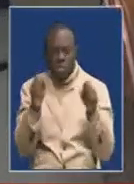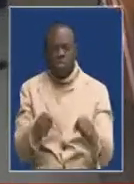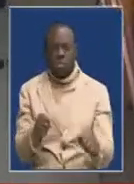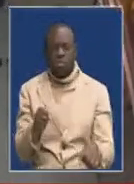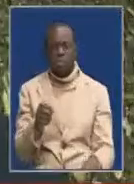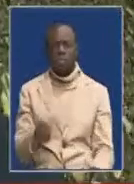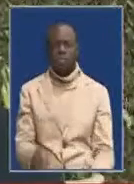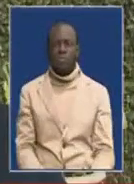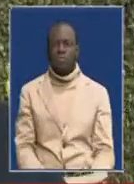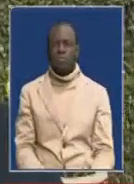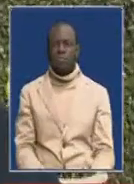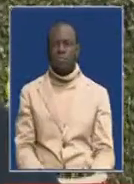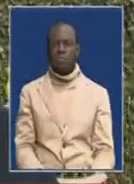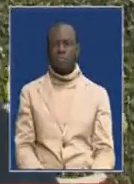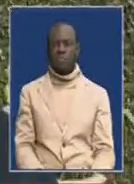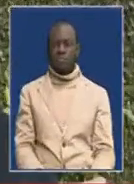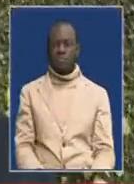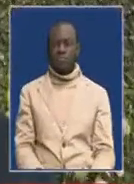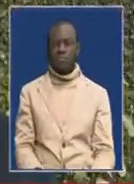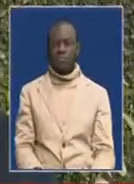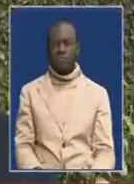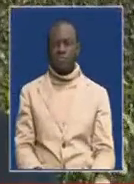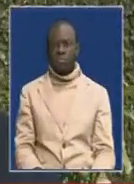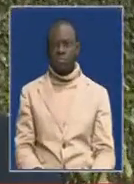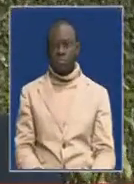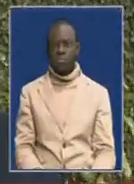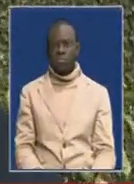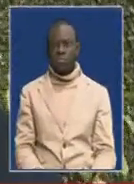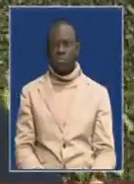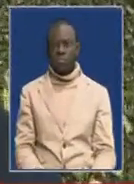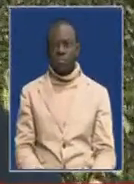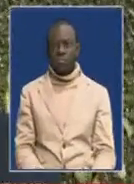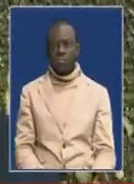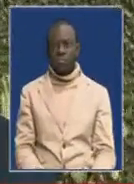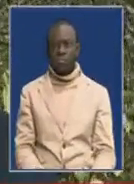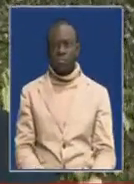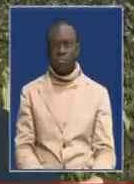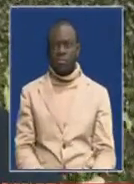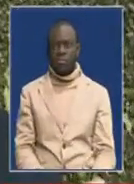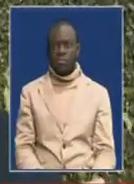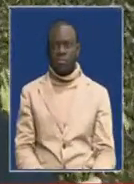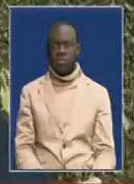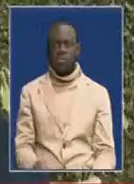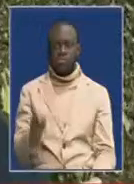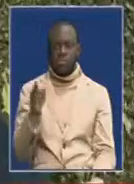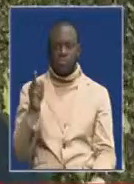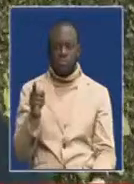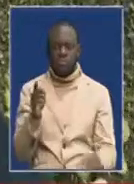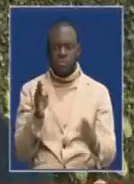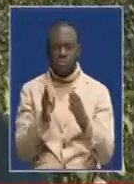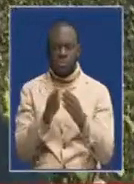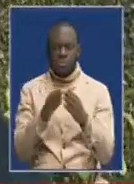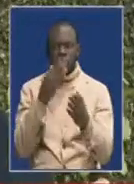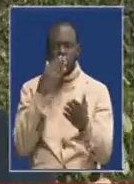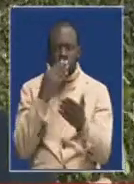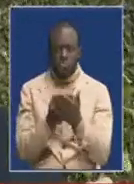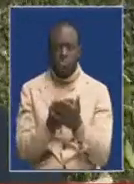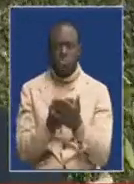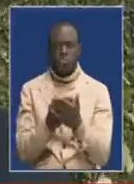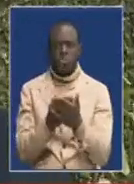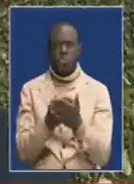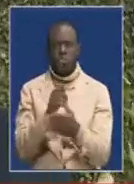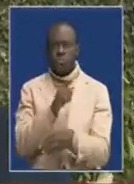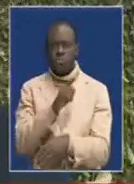public health. With such engagements, we are able, as a collaborative team, that's the ZEMA,